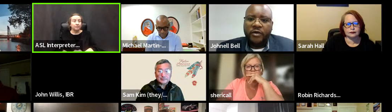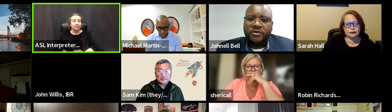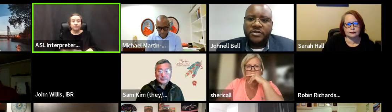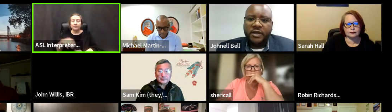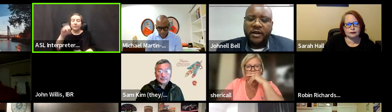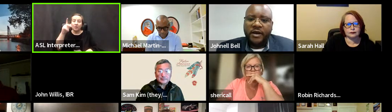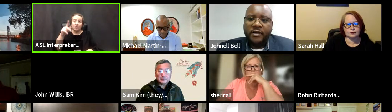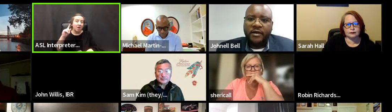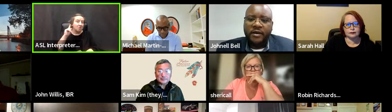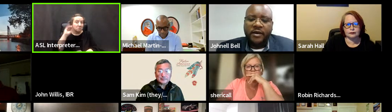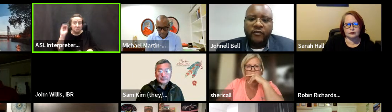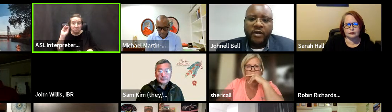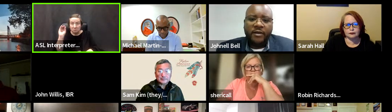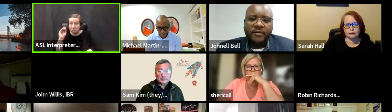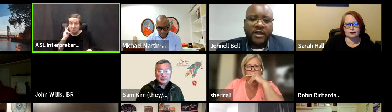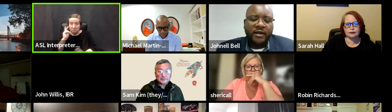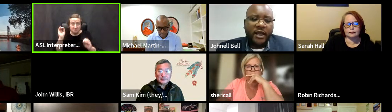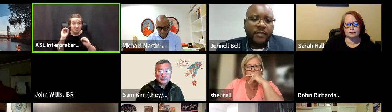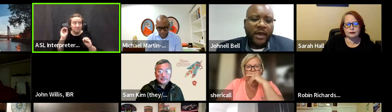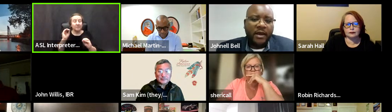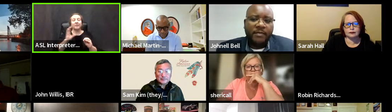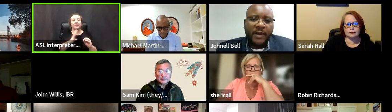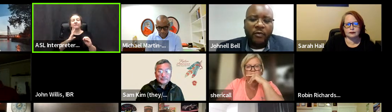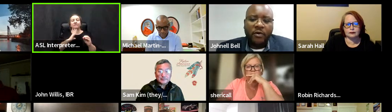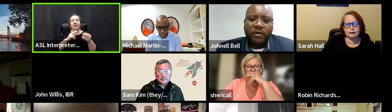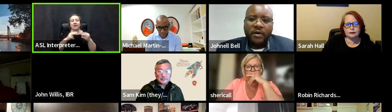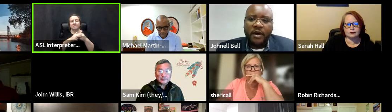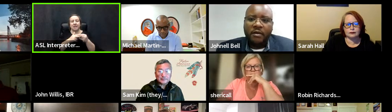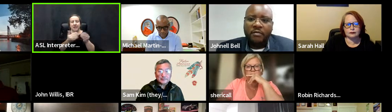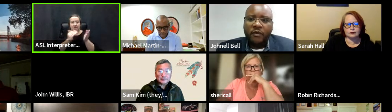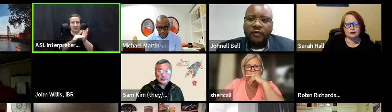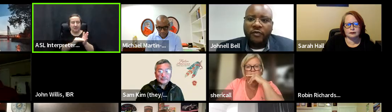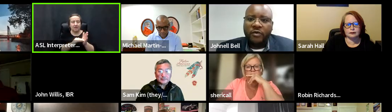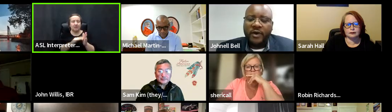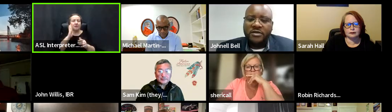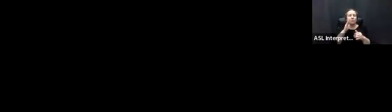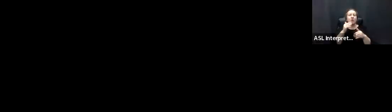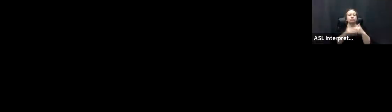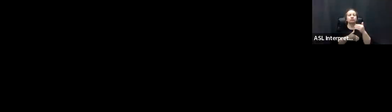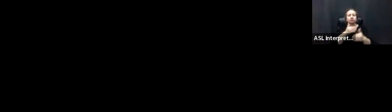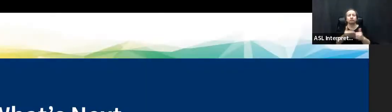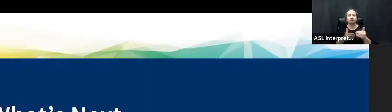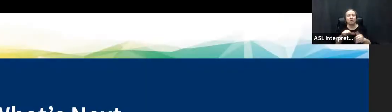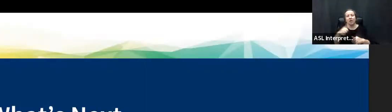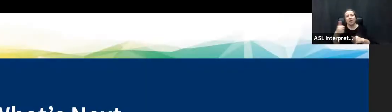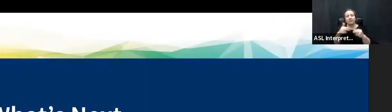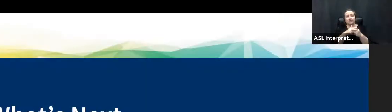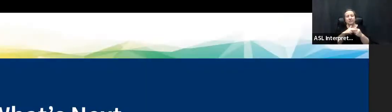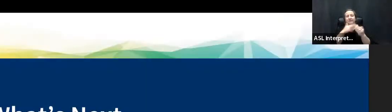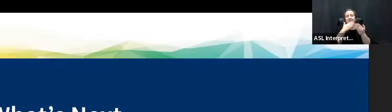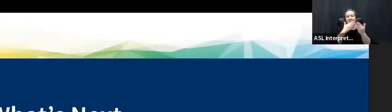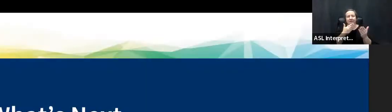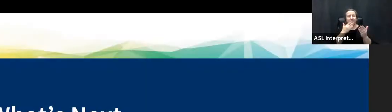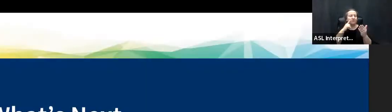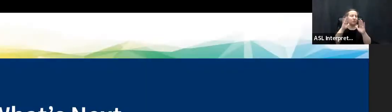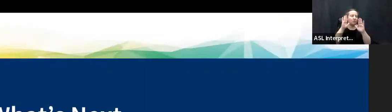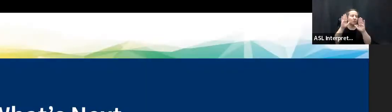Okay, hearing or seeing none. If we can get the slide deck back up, I will move through the rest of our slides. Thank you all for that